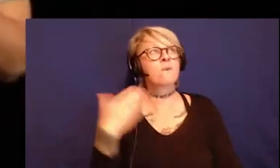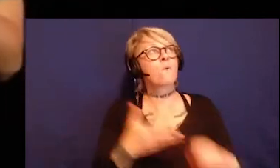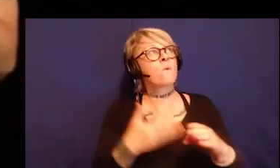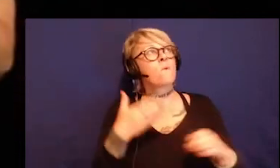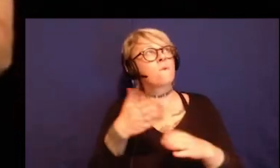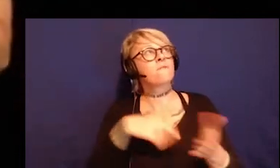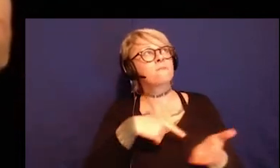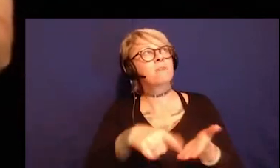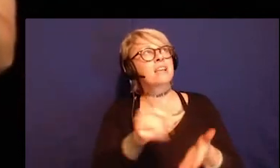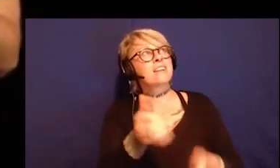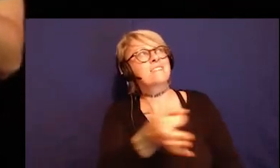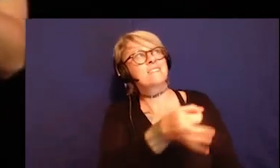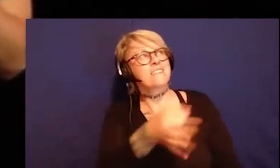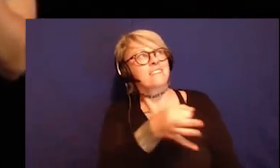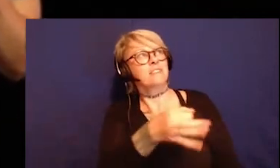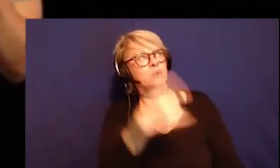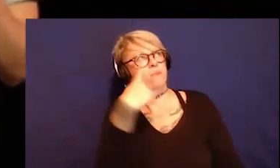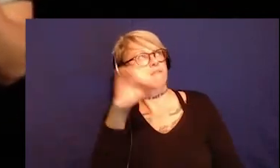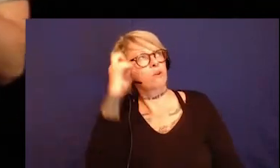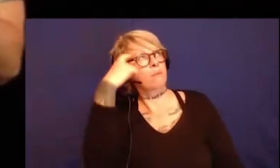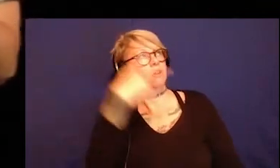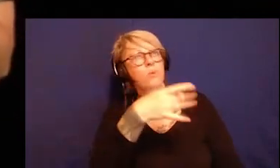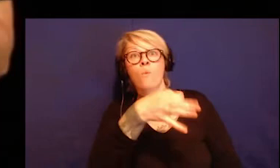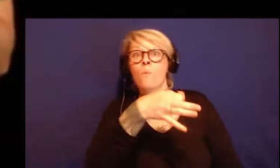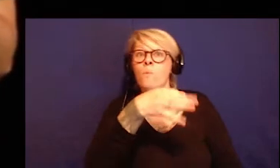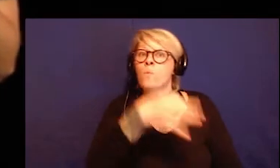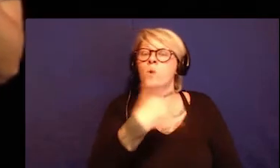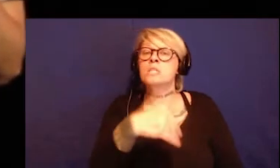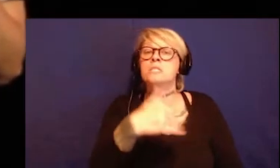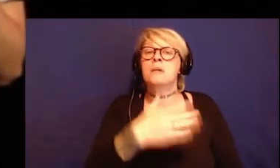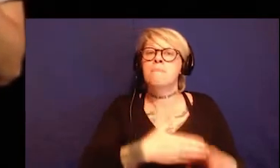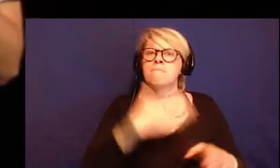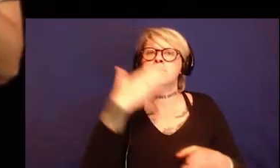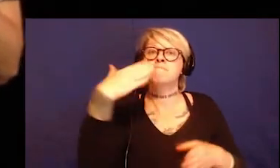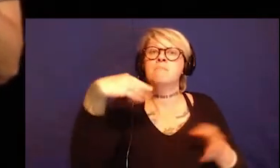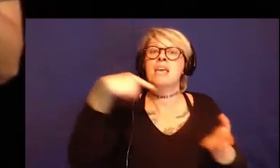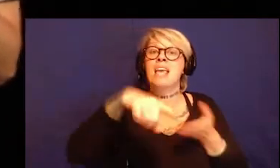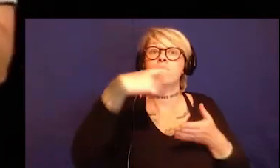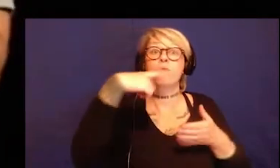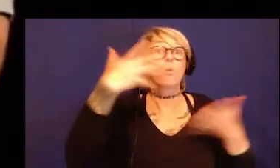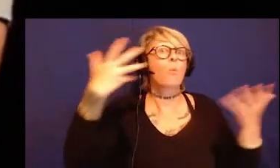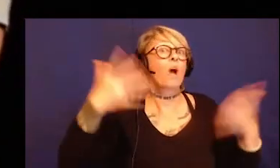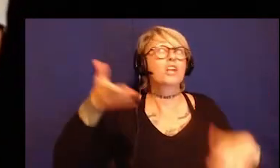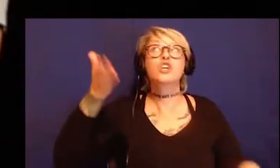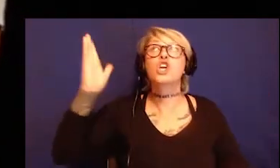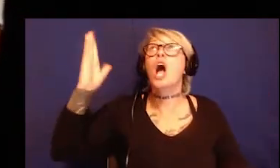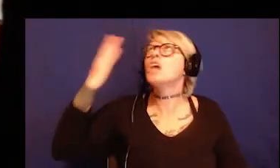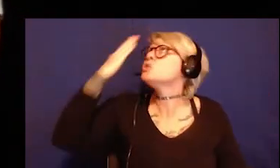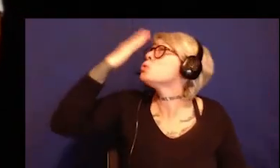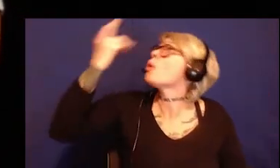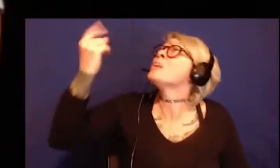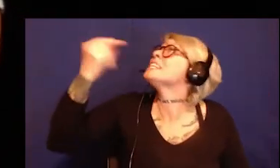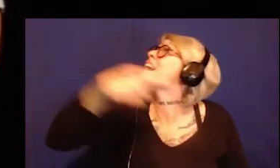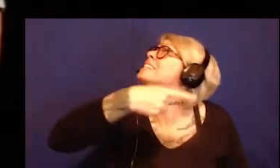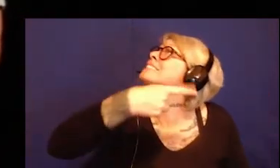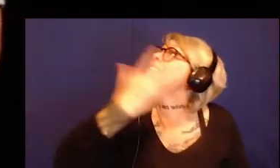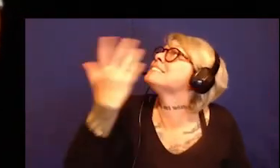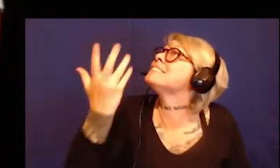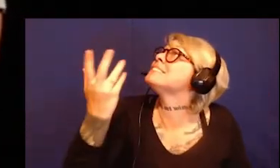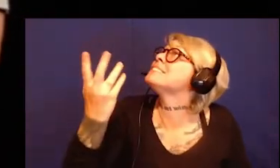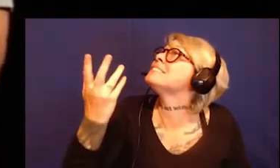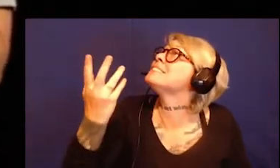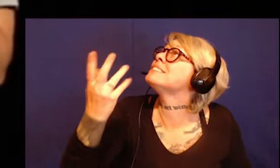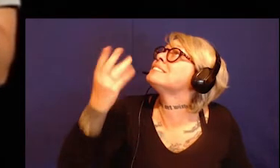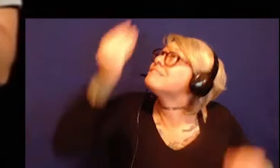boss. Huh? Overpaid to do God knows what. Yeah, God. Do you know what he does? Can you